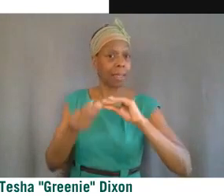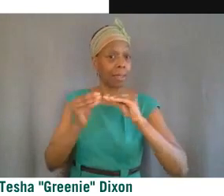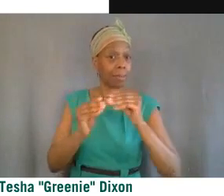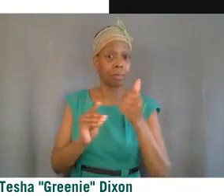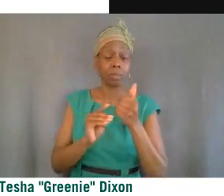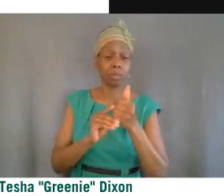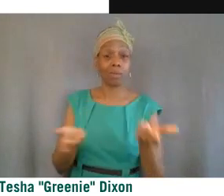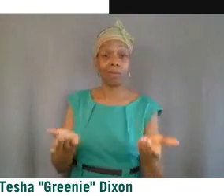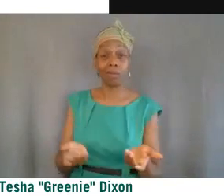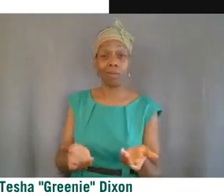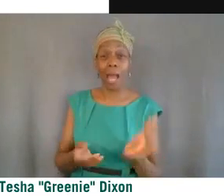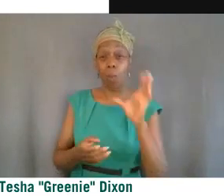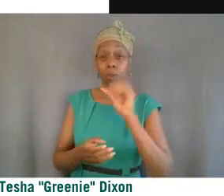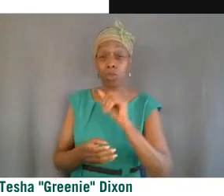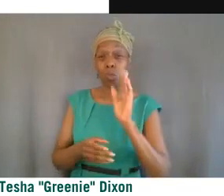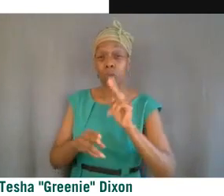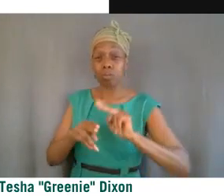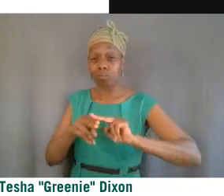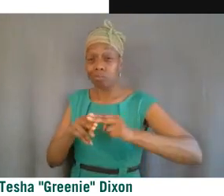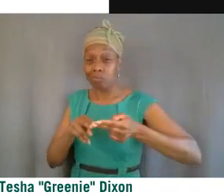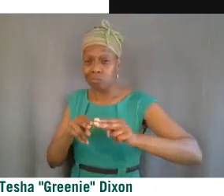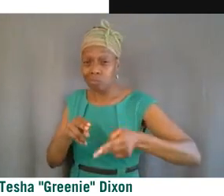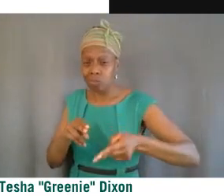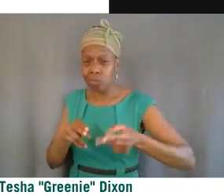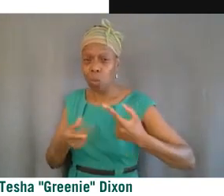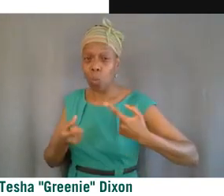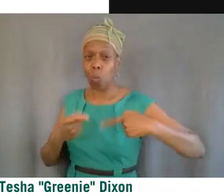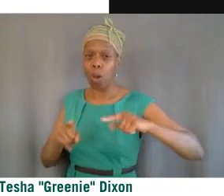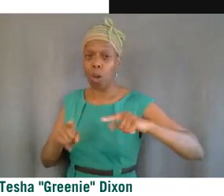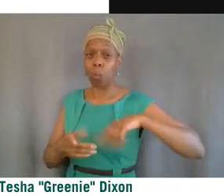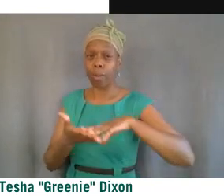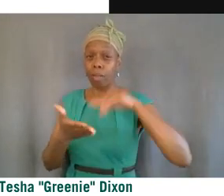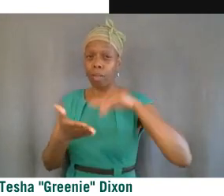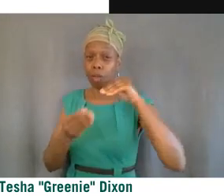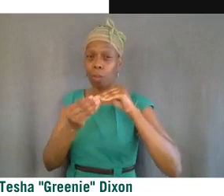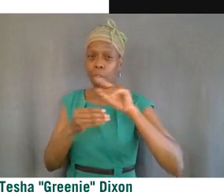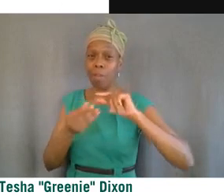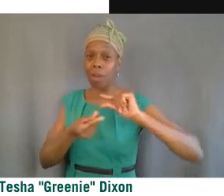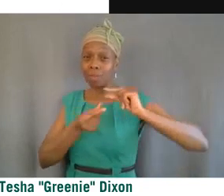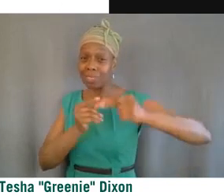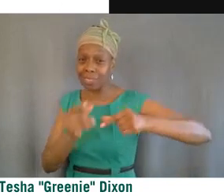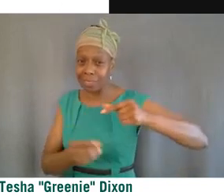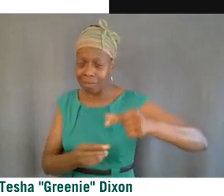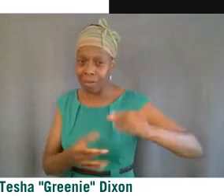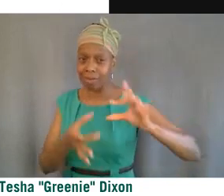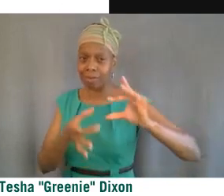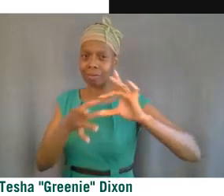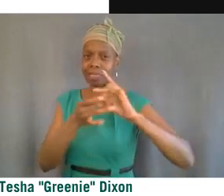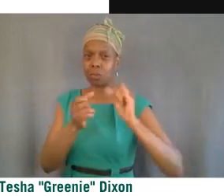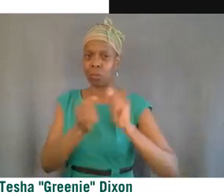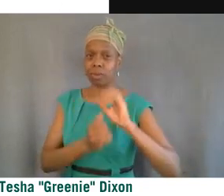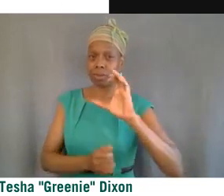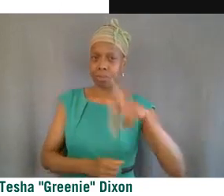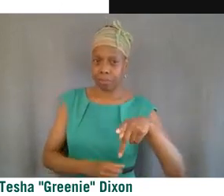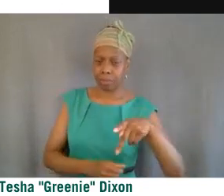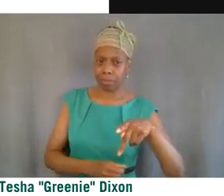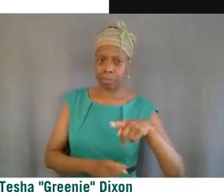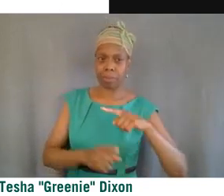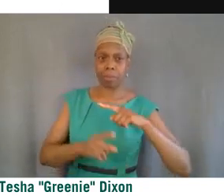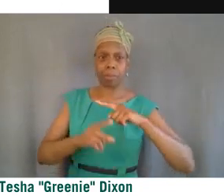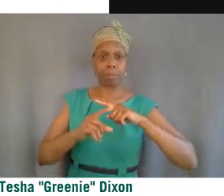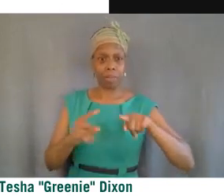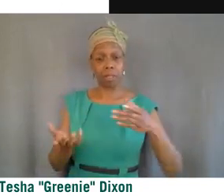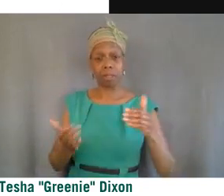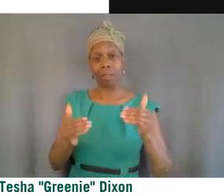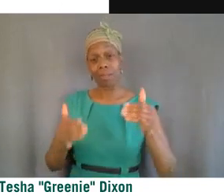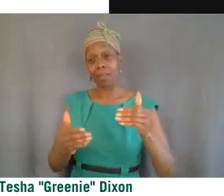go down as we learn more and more about the genetics of cerebral palsy. But let's say that